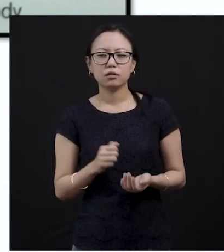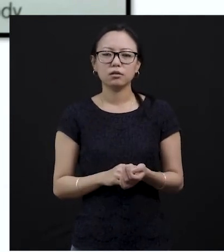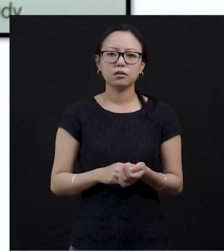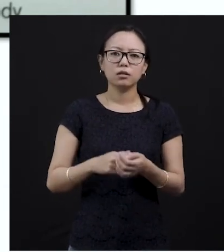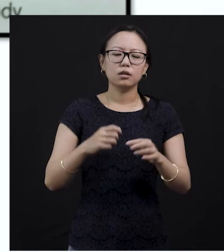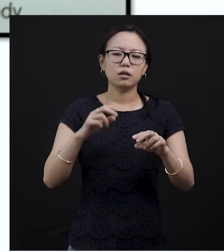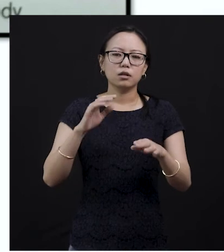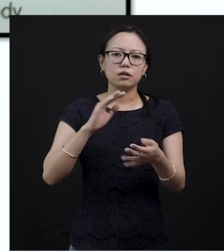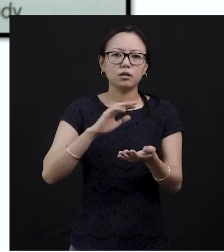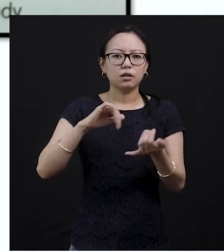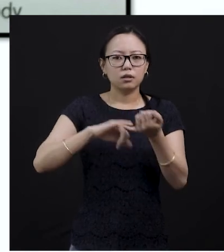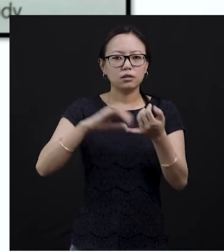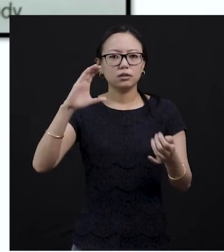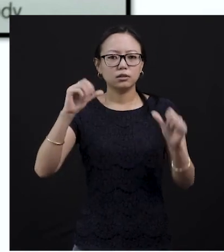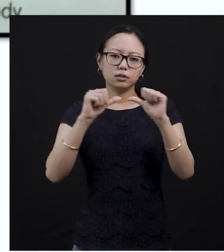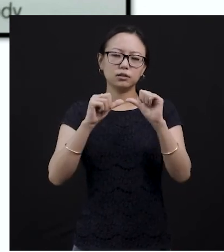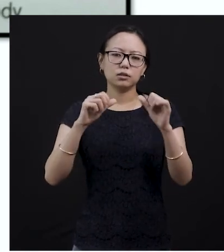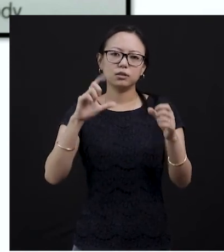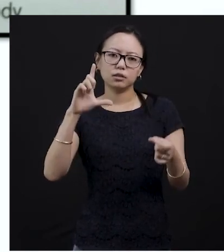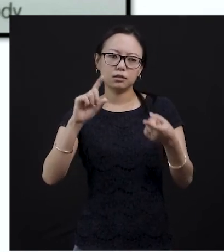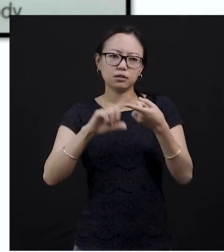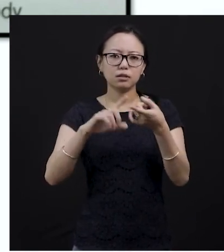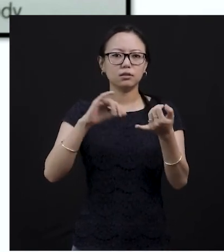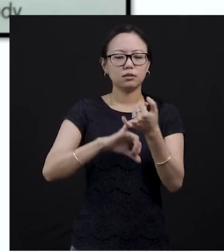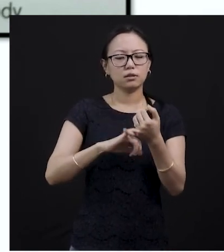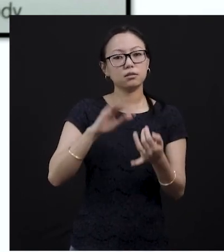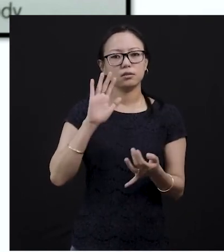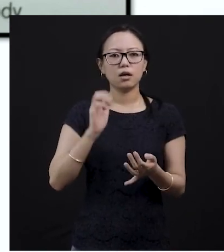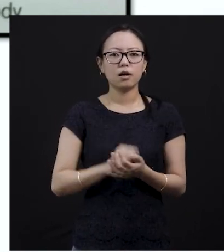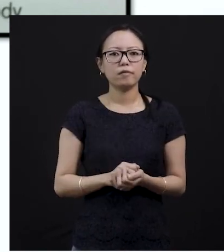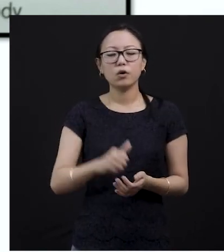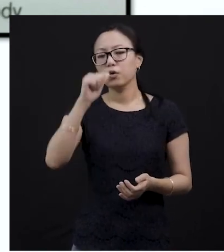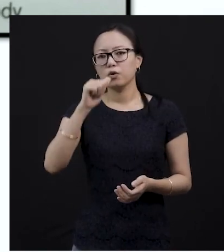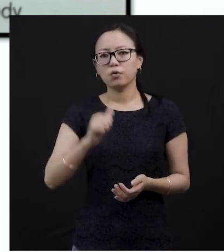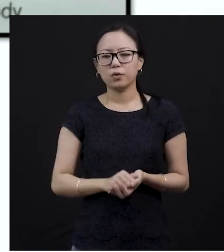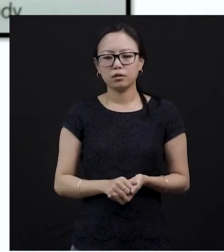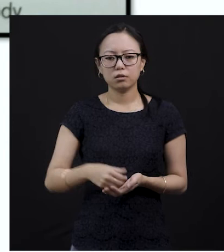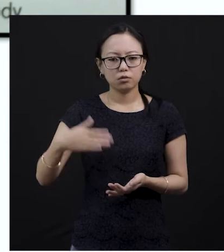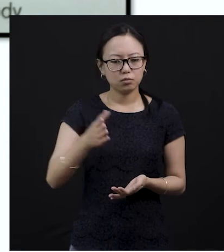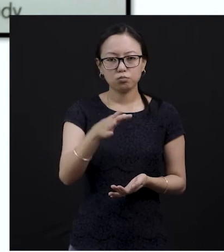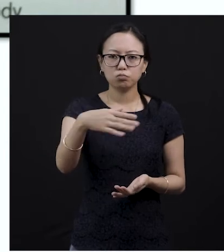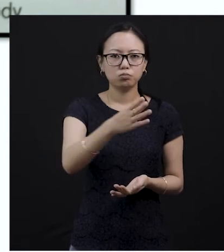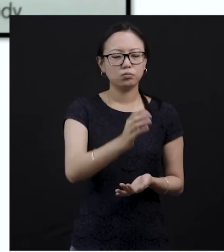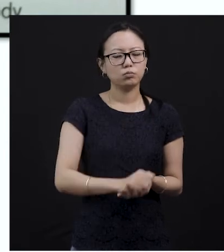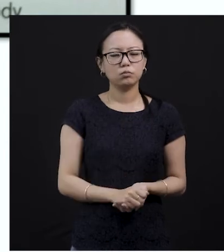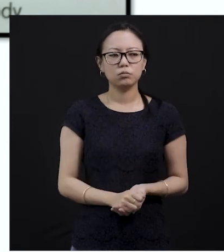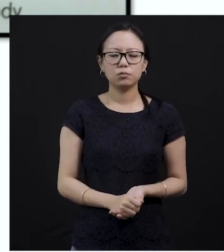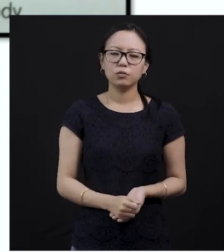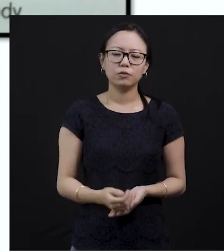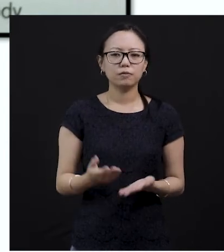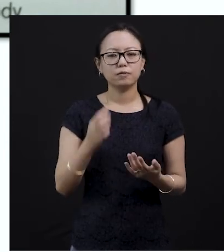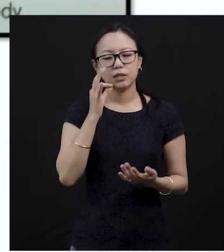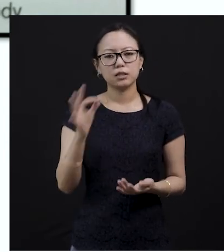right? They have scales on their body. Okay, so that, you know, they can move easily. And these fins and the tails, the other day I told